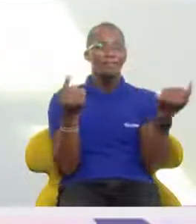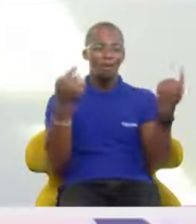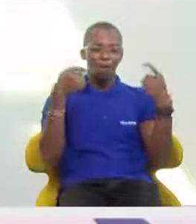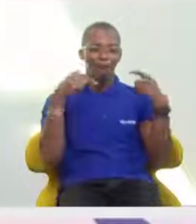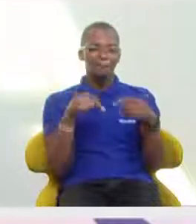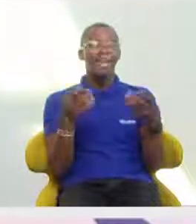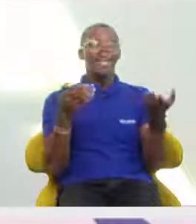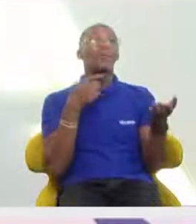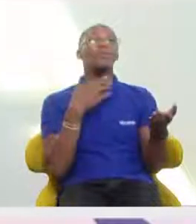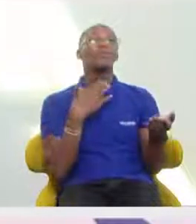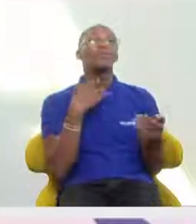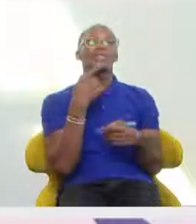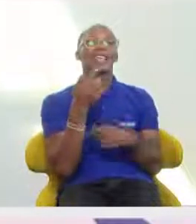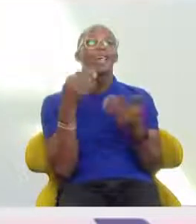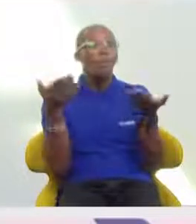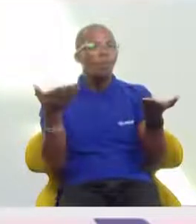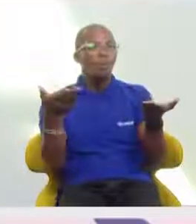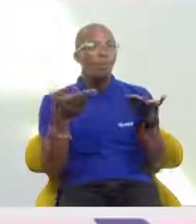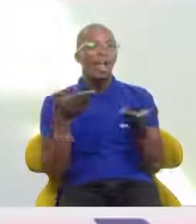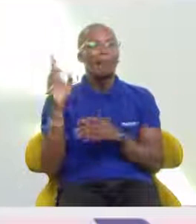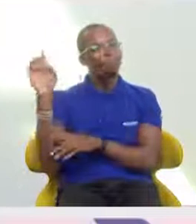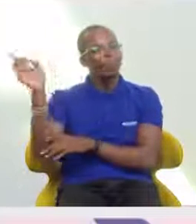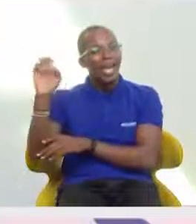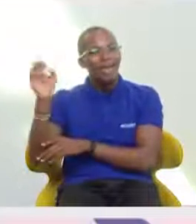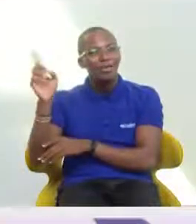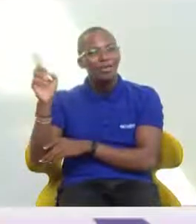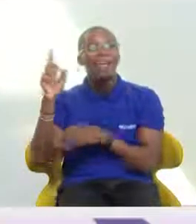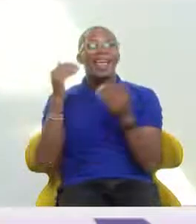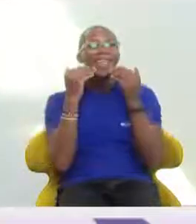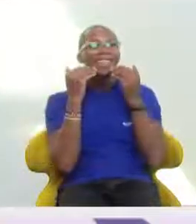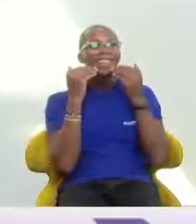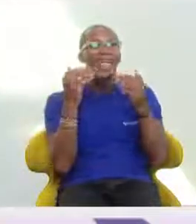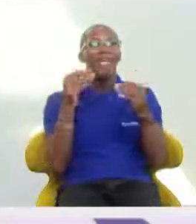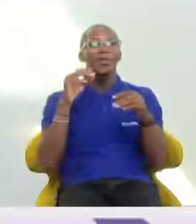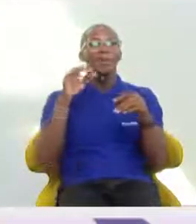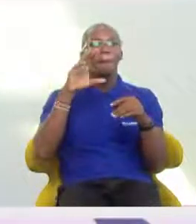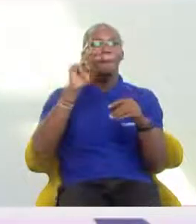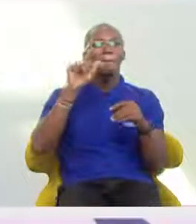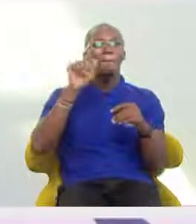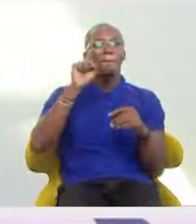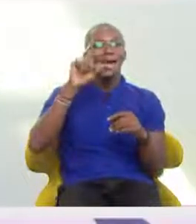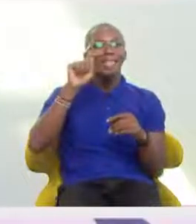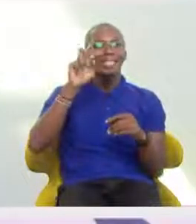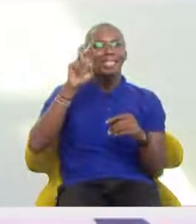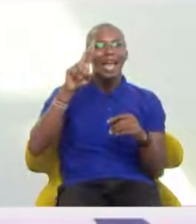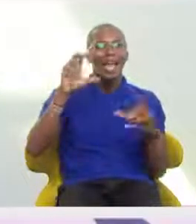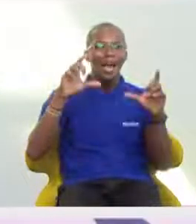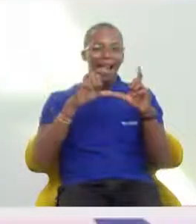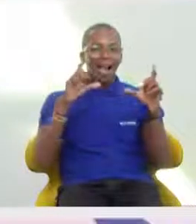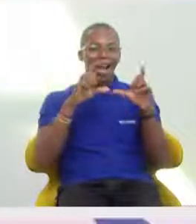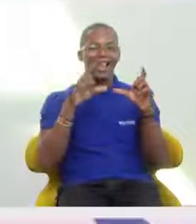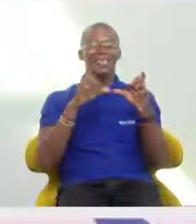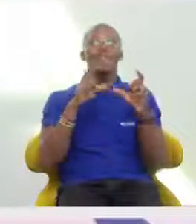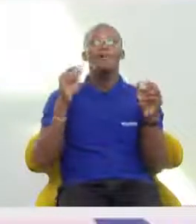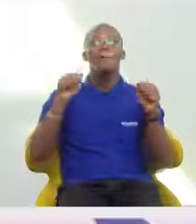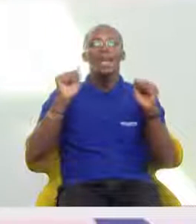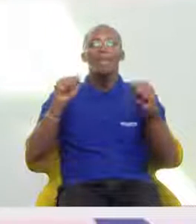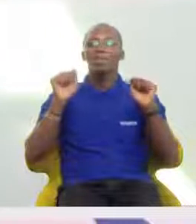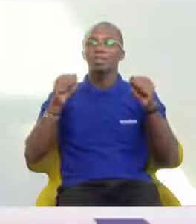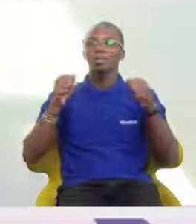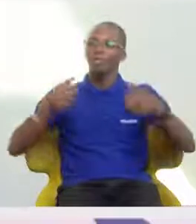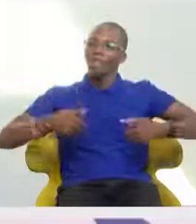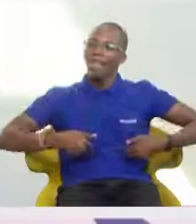watch parties online in African countries. Thank you, Google, for supporting the participation of these countries